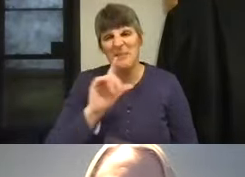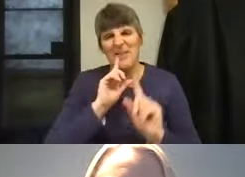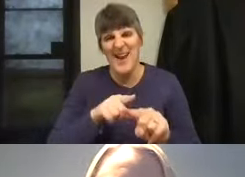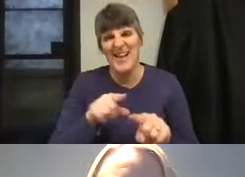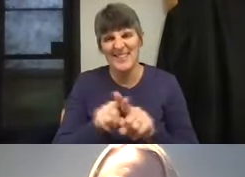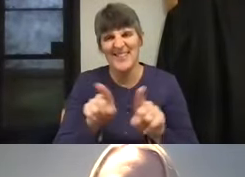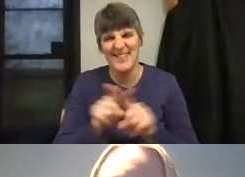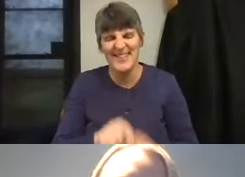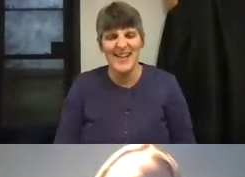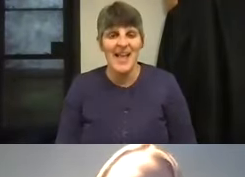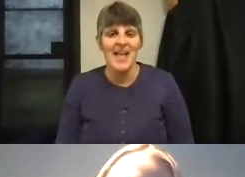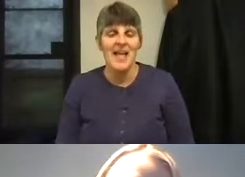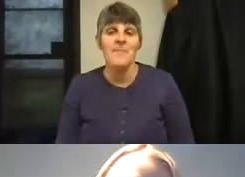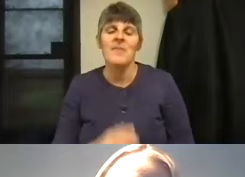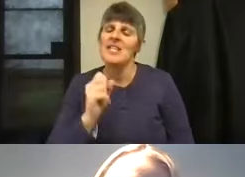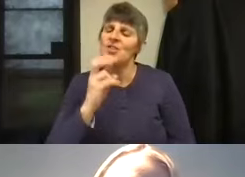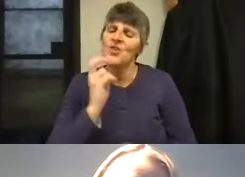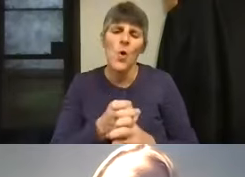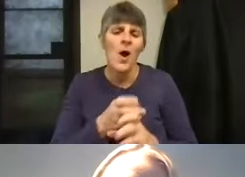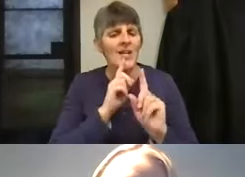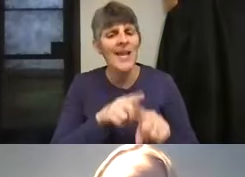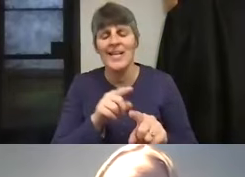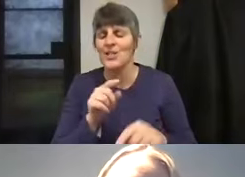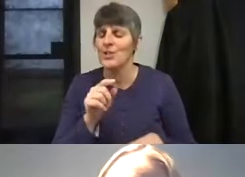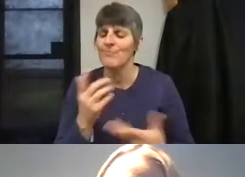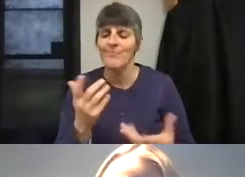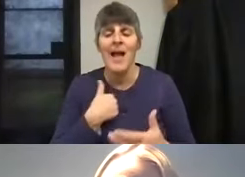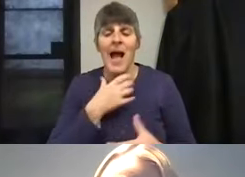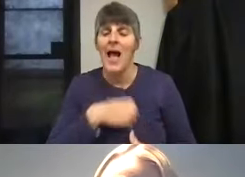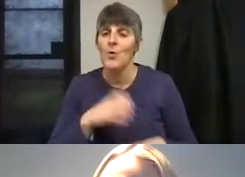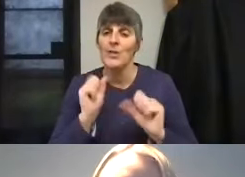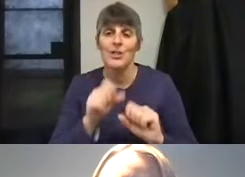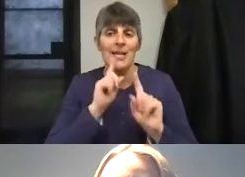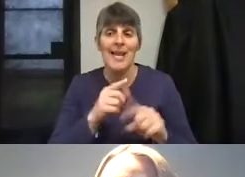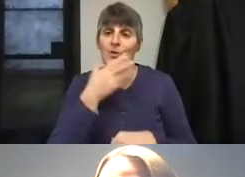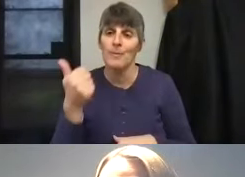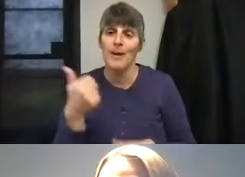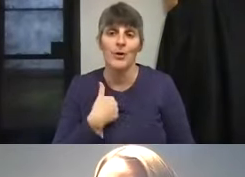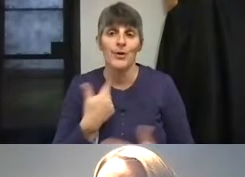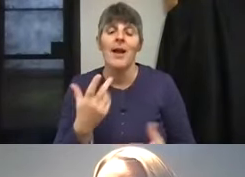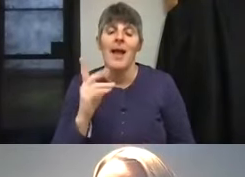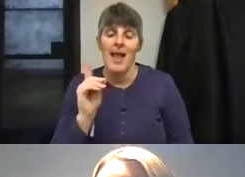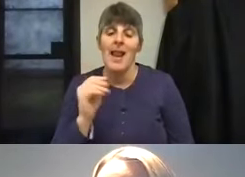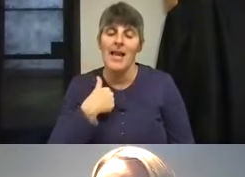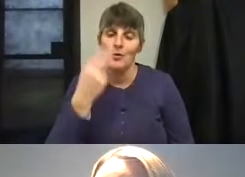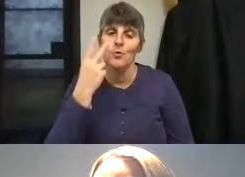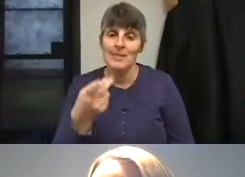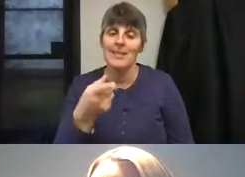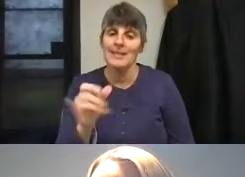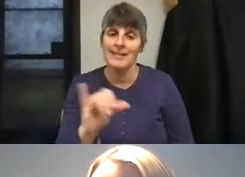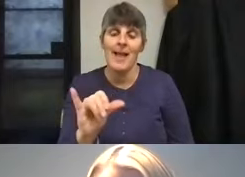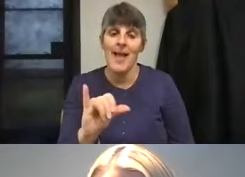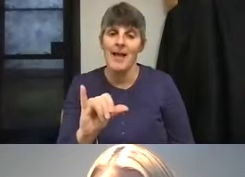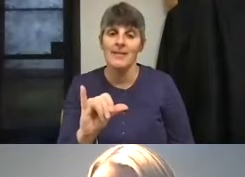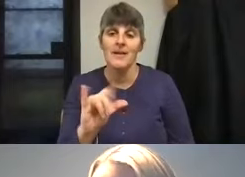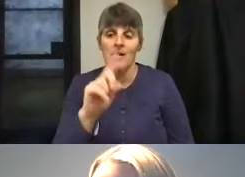this one, and that it's so hard to answer this question. I wish we could answer this better. And I do see this as